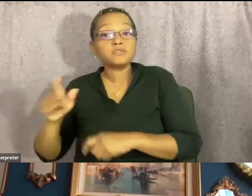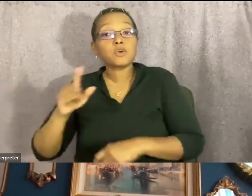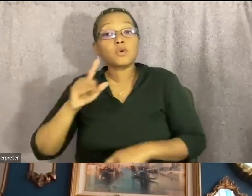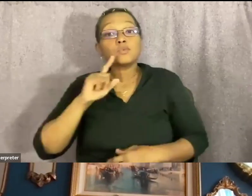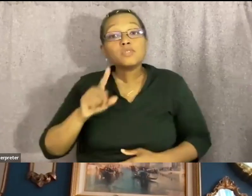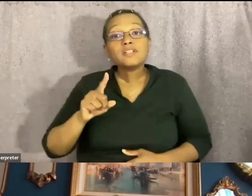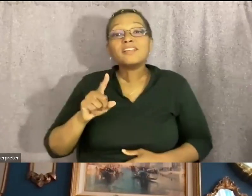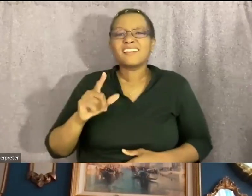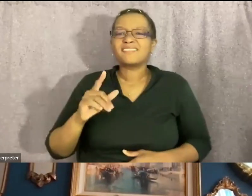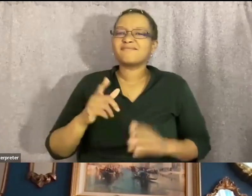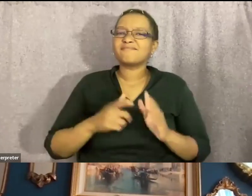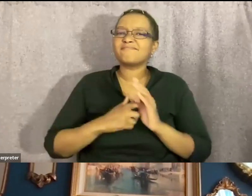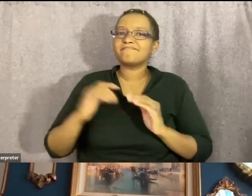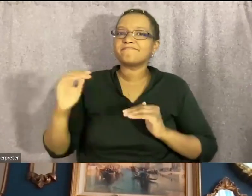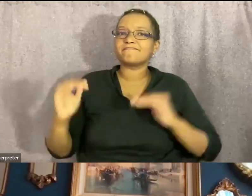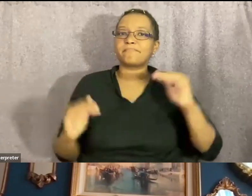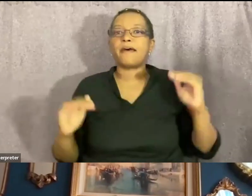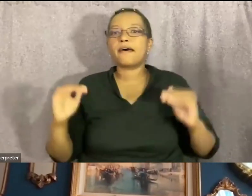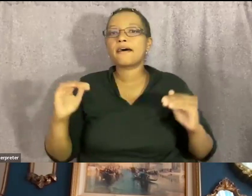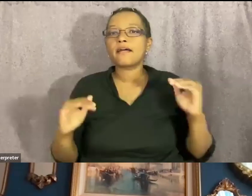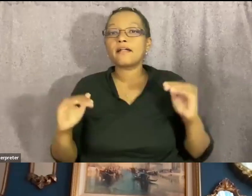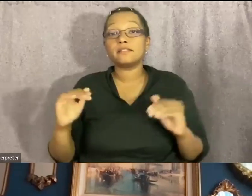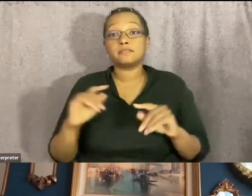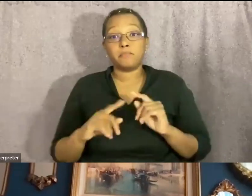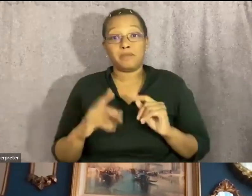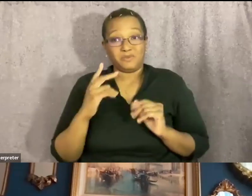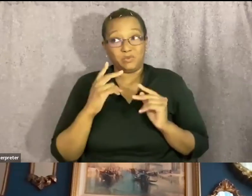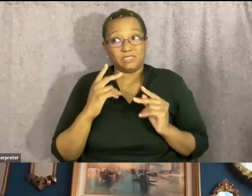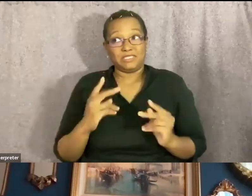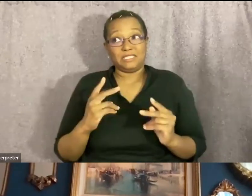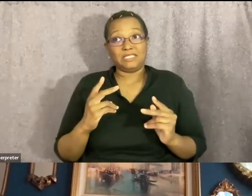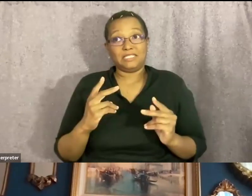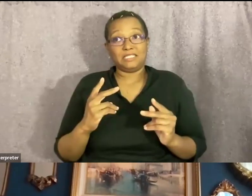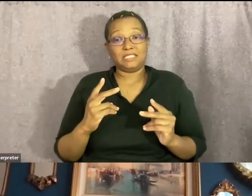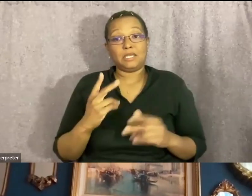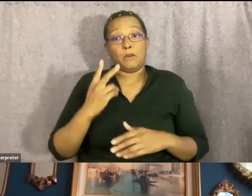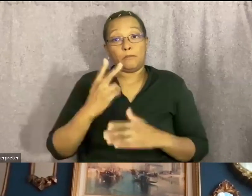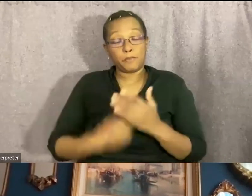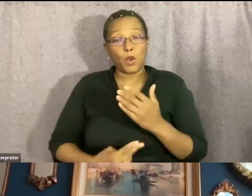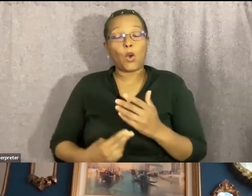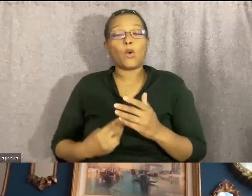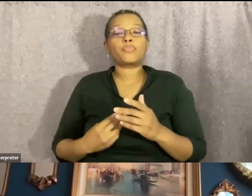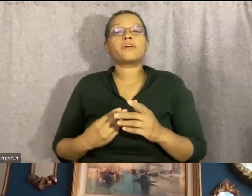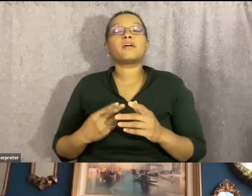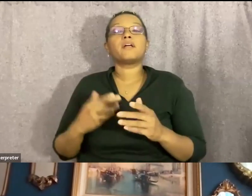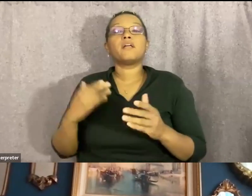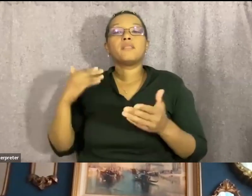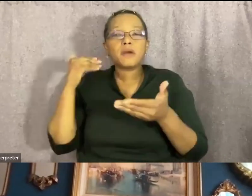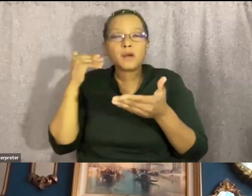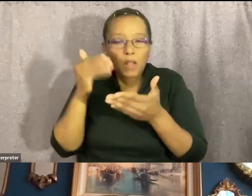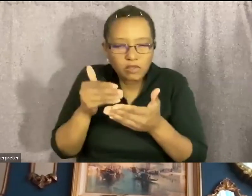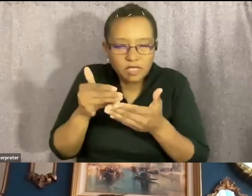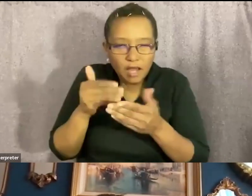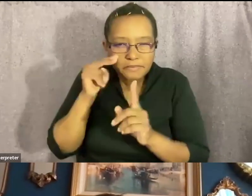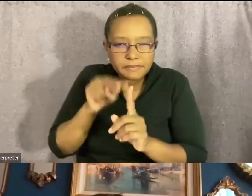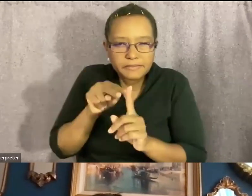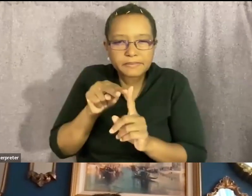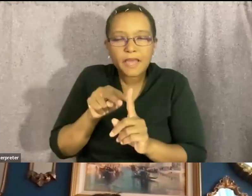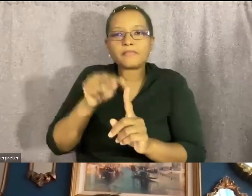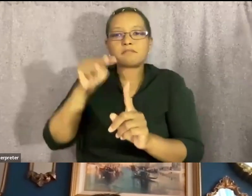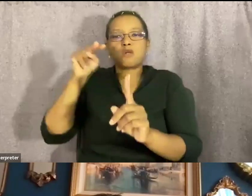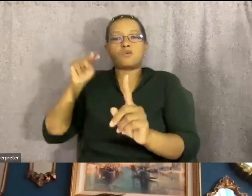opportunity to see that. In terms of the duality for myself, I also know that my